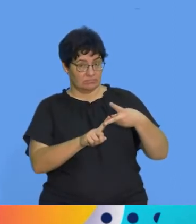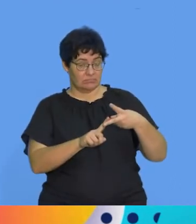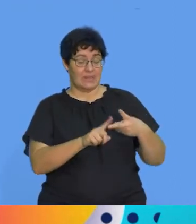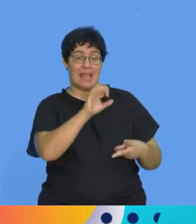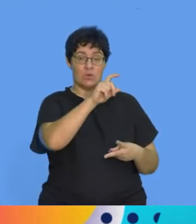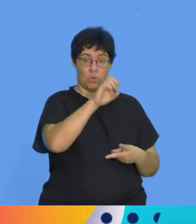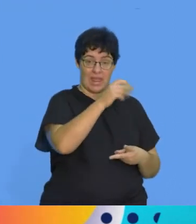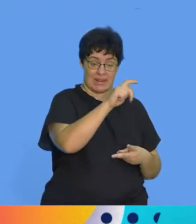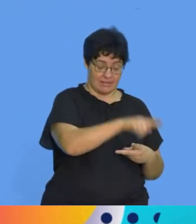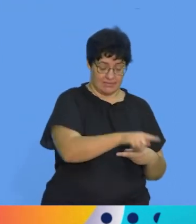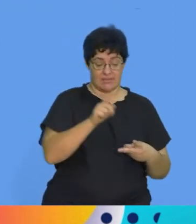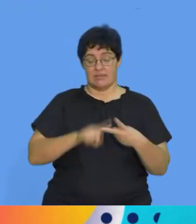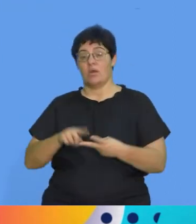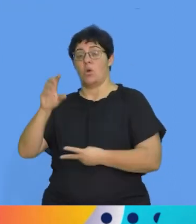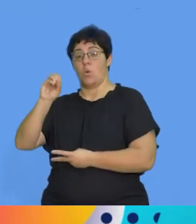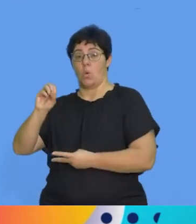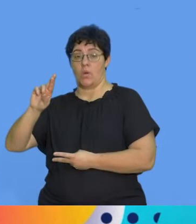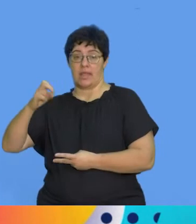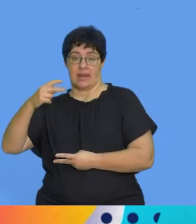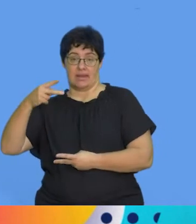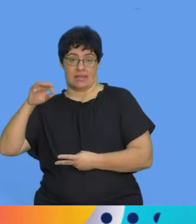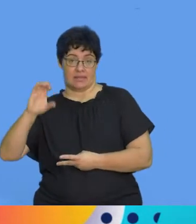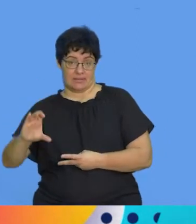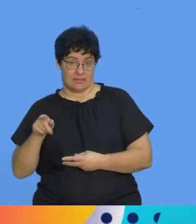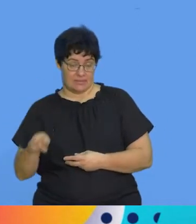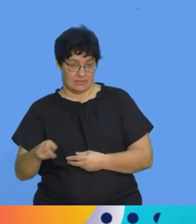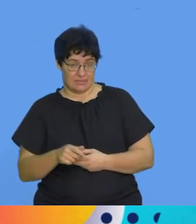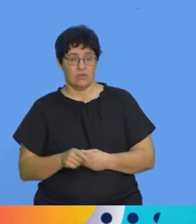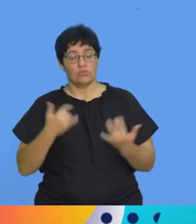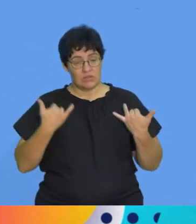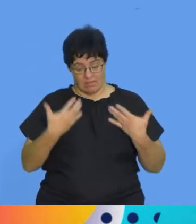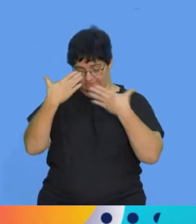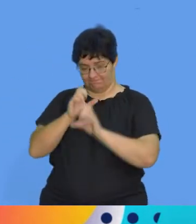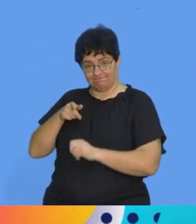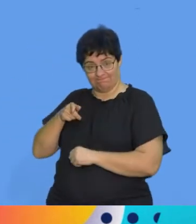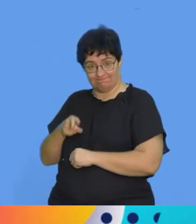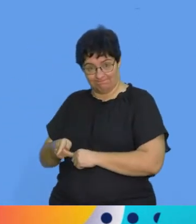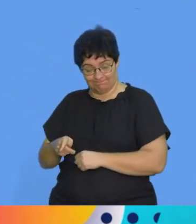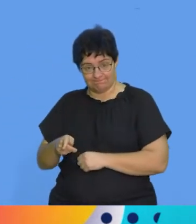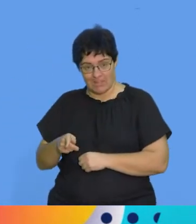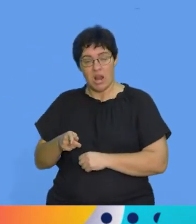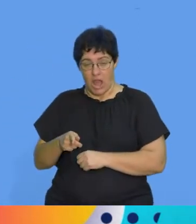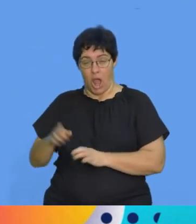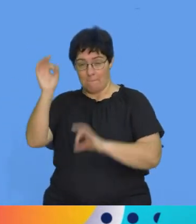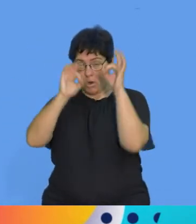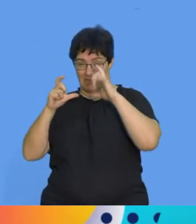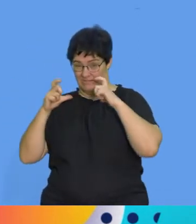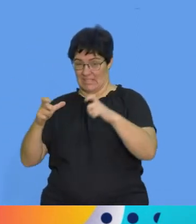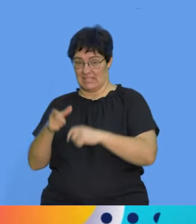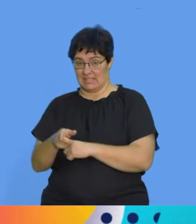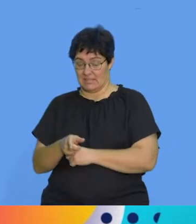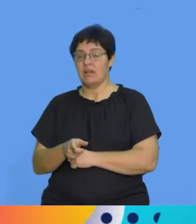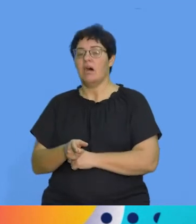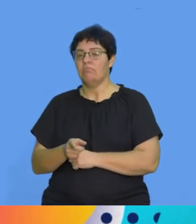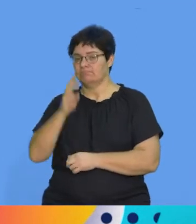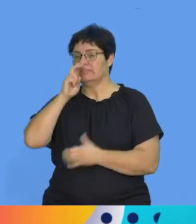inorganic compounds and organic compounds. And today we're looking at organic compounds, really big molecules that we